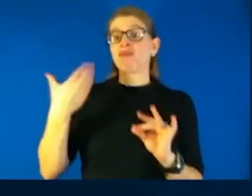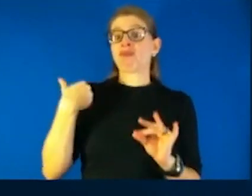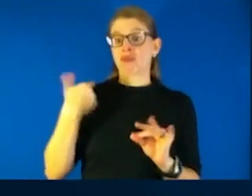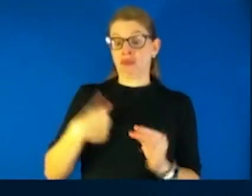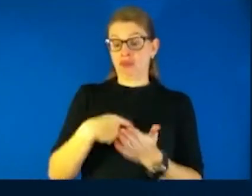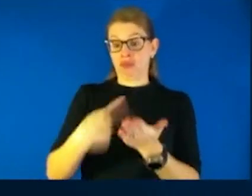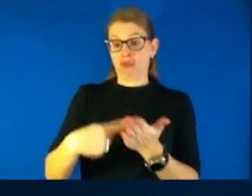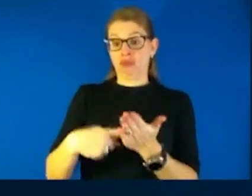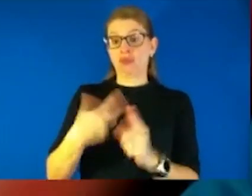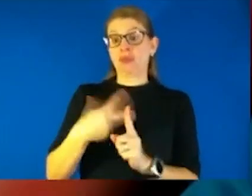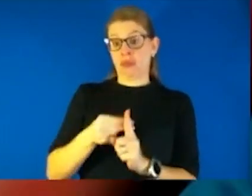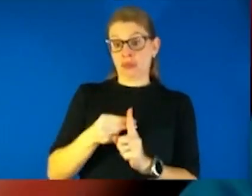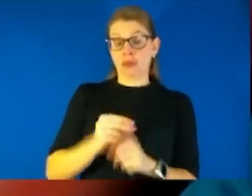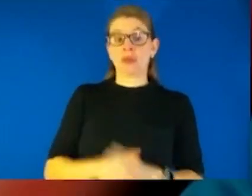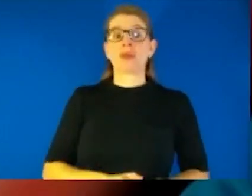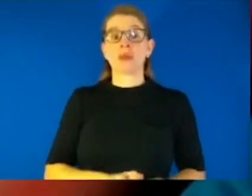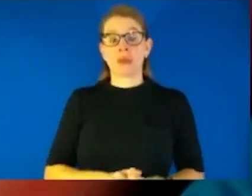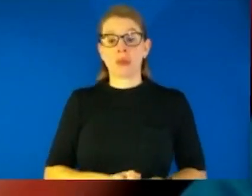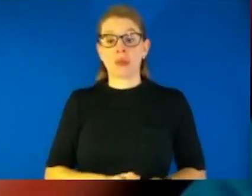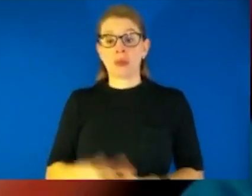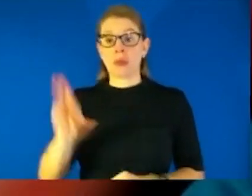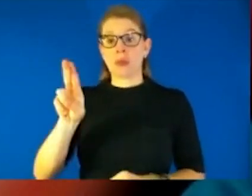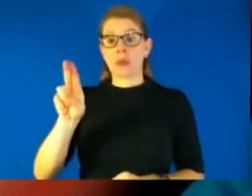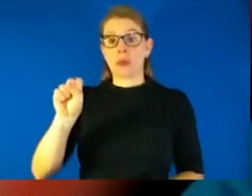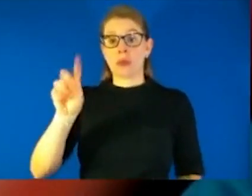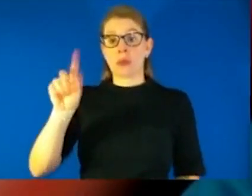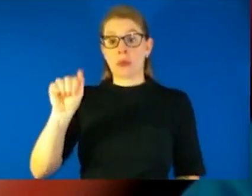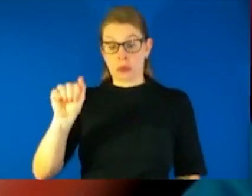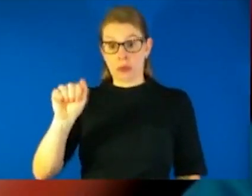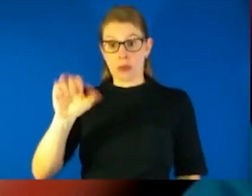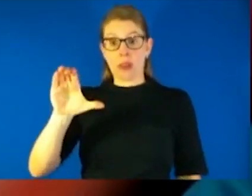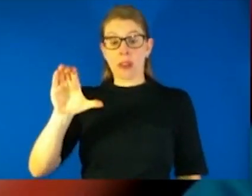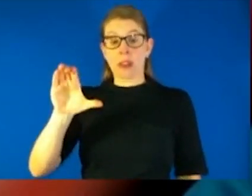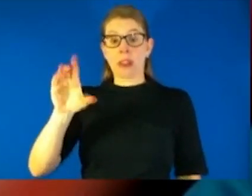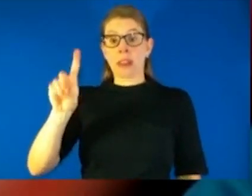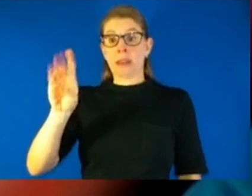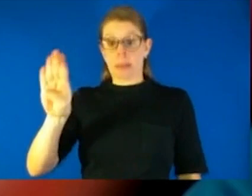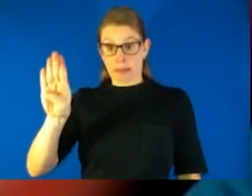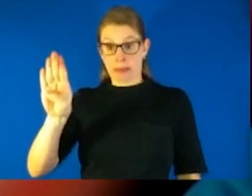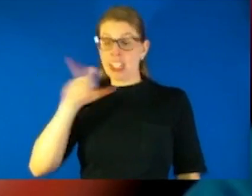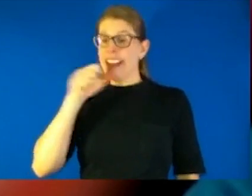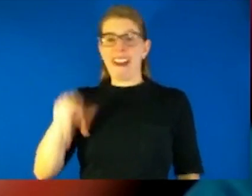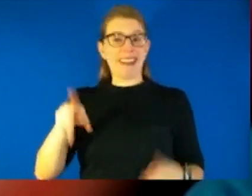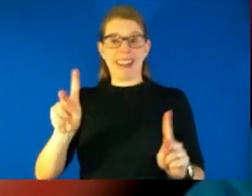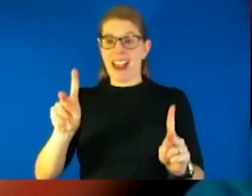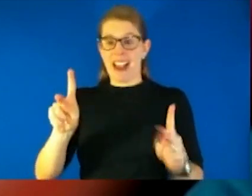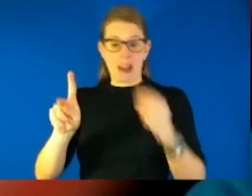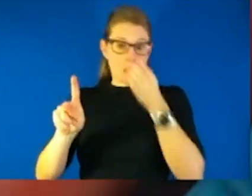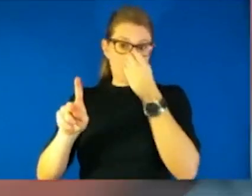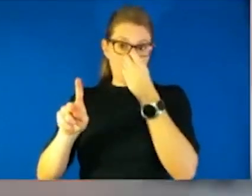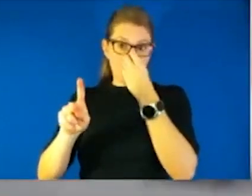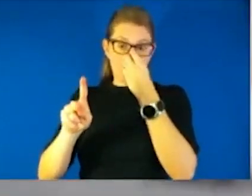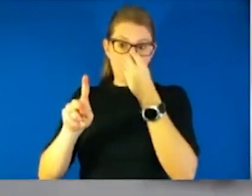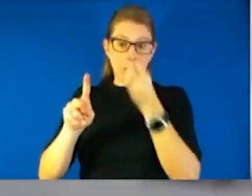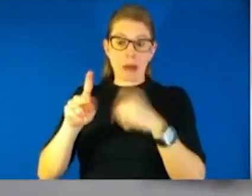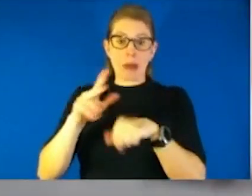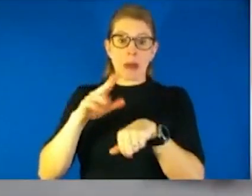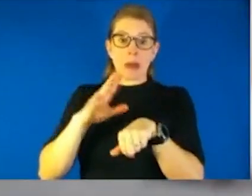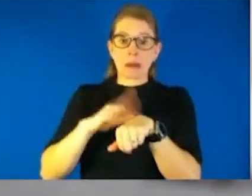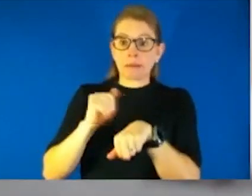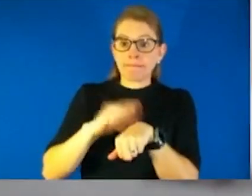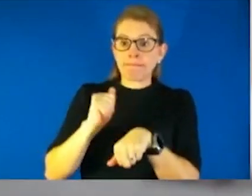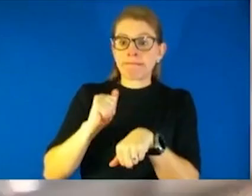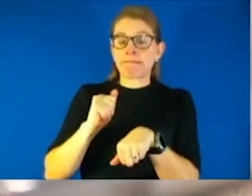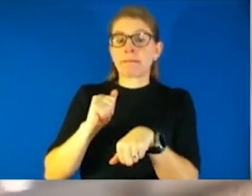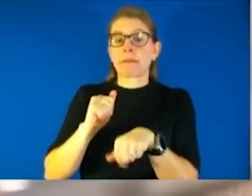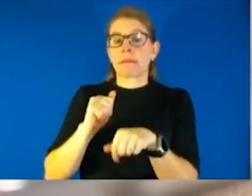about vaccines, USDA CVB doesn't allow pets, dogs and cats and ferrets, etc., being